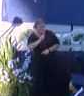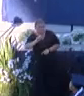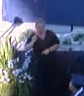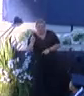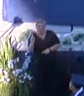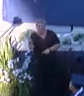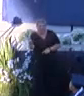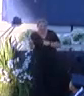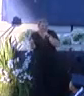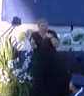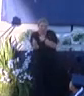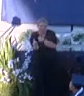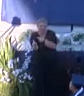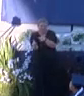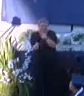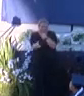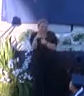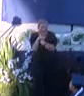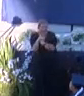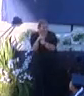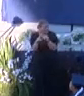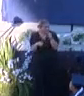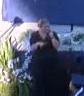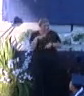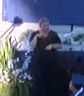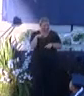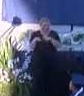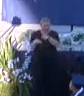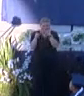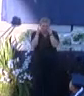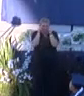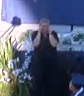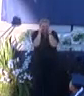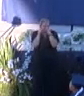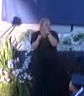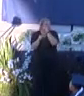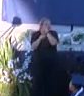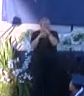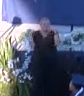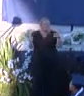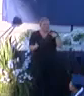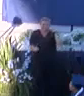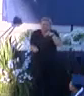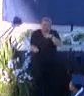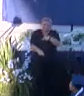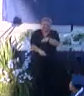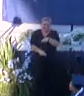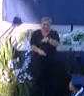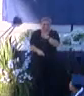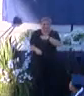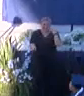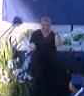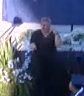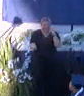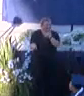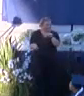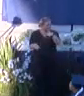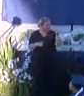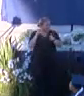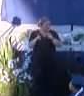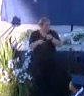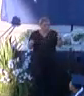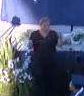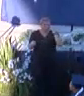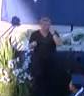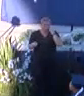away, try to hide, or when all else fails, just close his eyes and pretend that no one is there. He, like many others you may know,